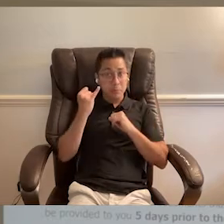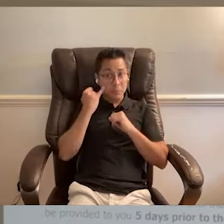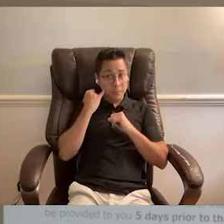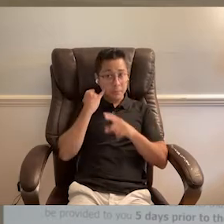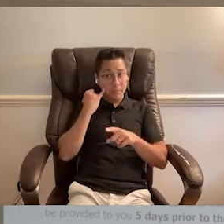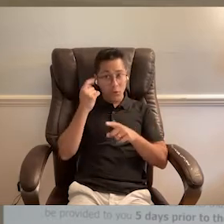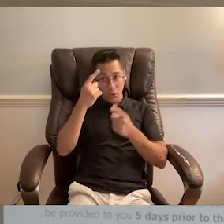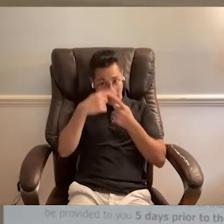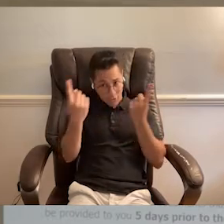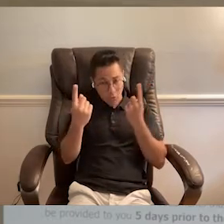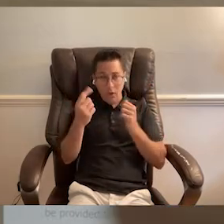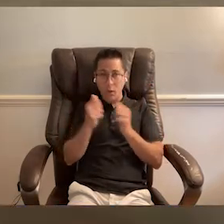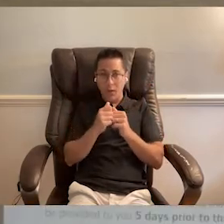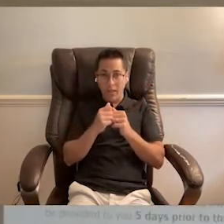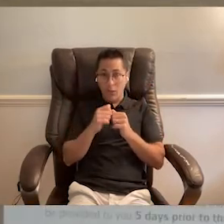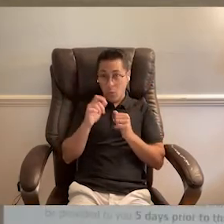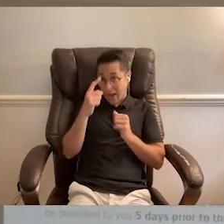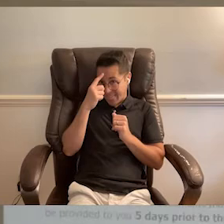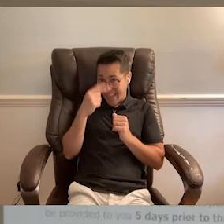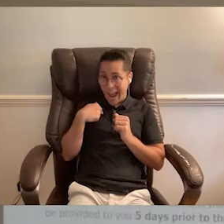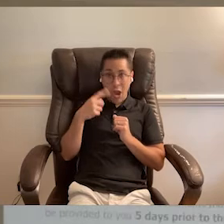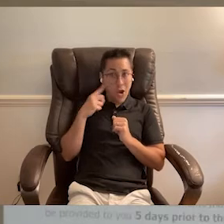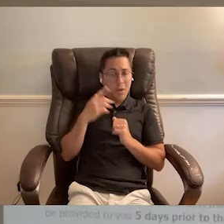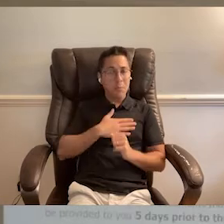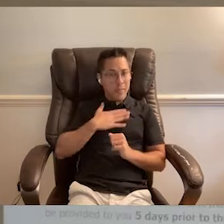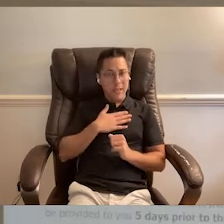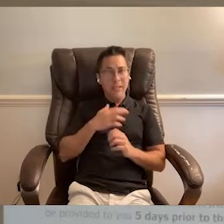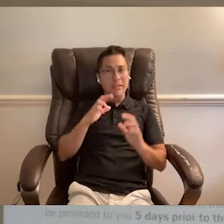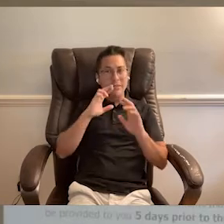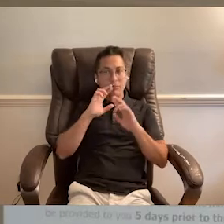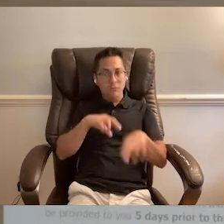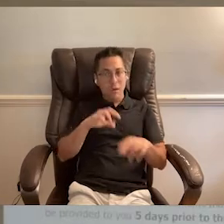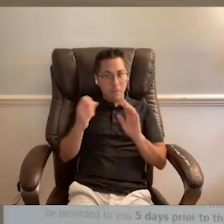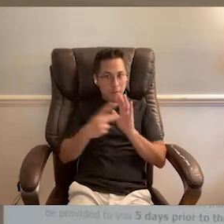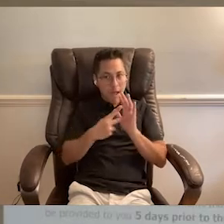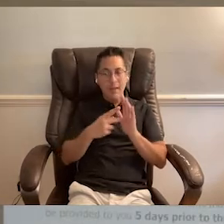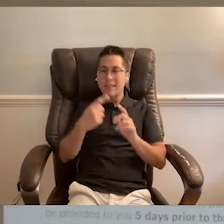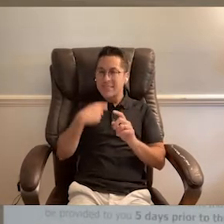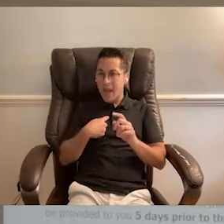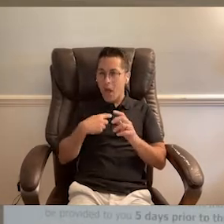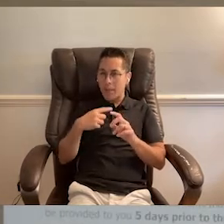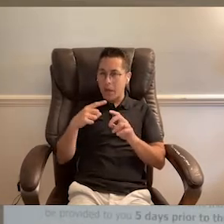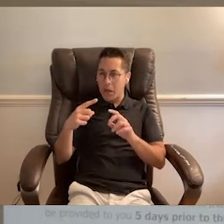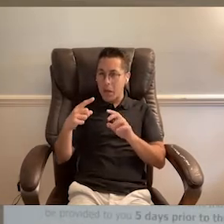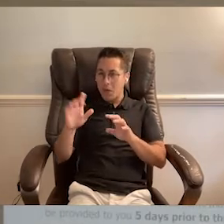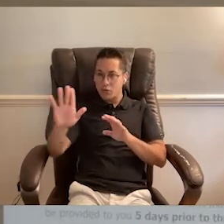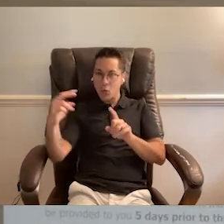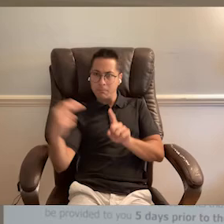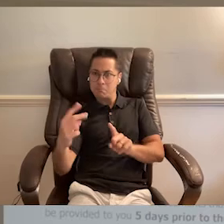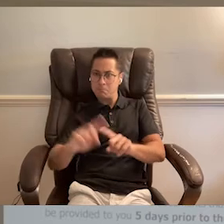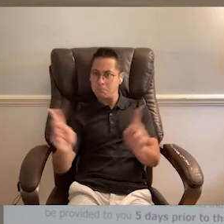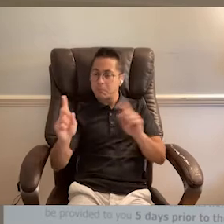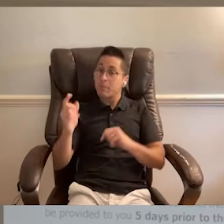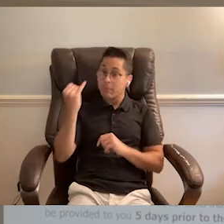what I think I heard, please return my email and tell me what's different. Because if they pick